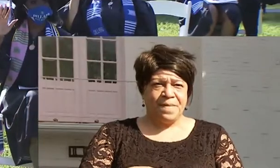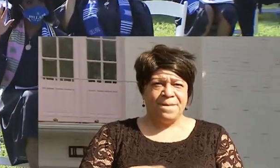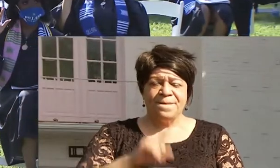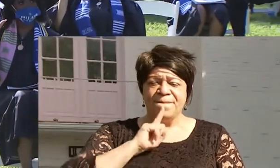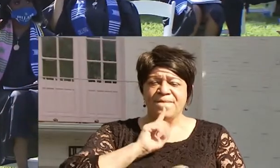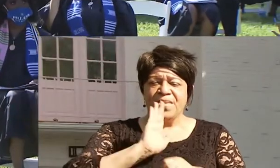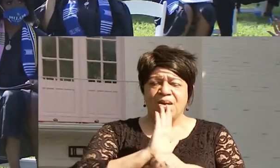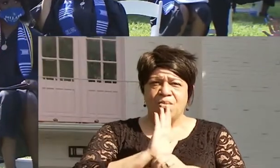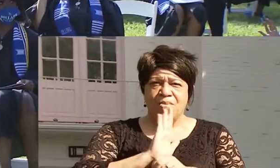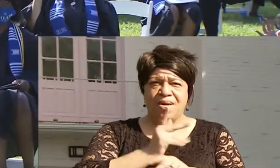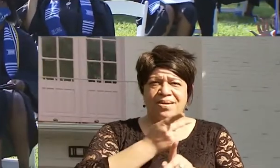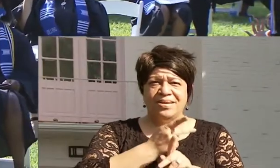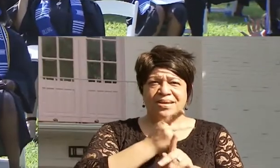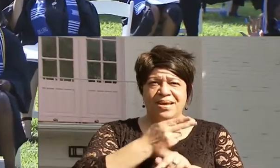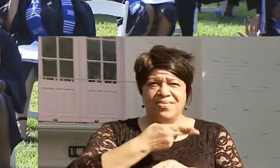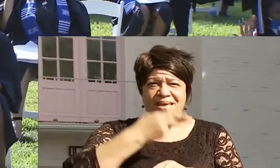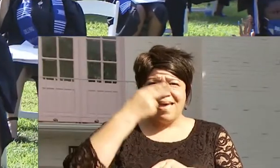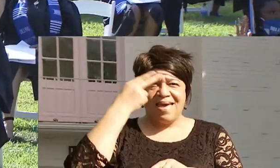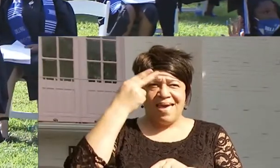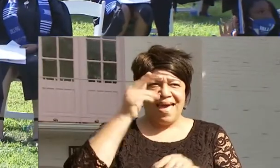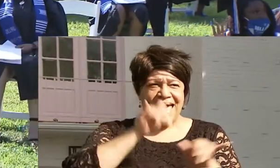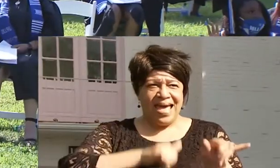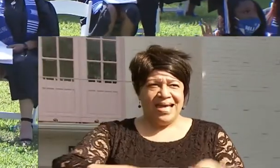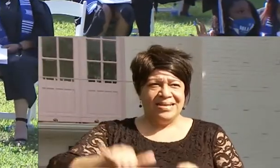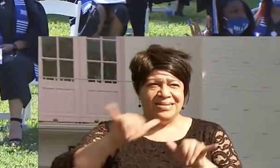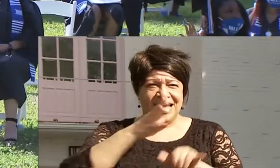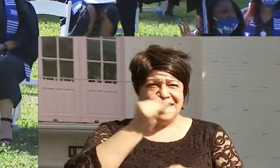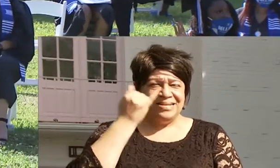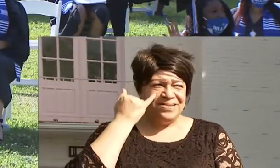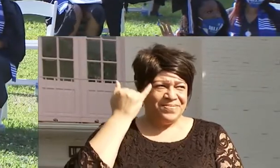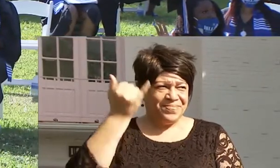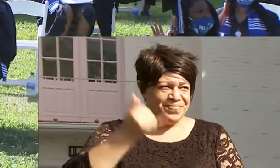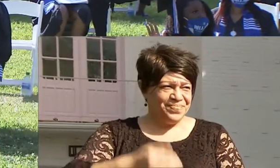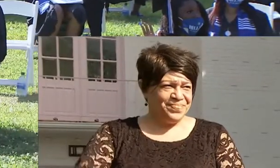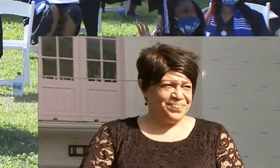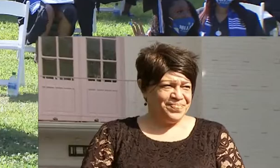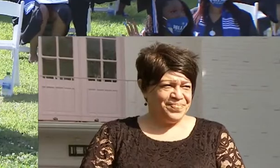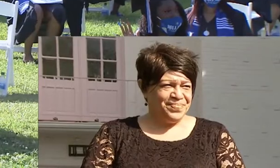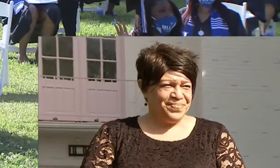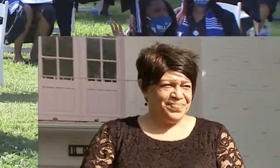Promise to uphold the high standards and ideals